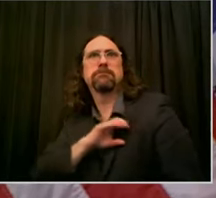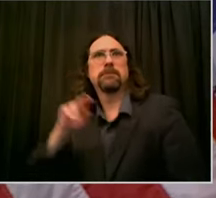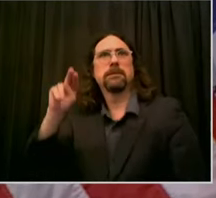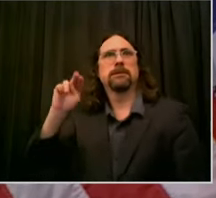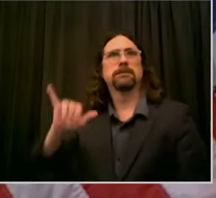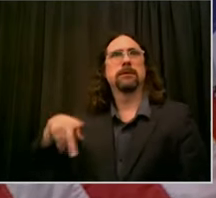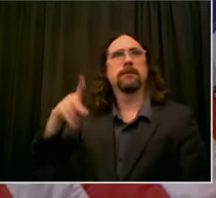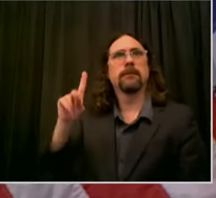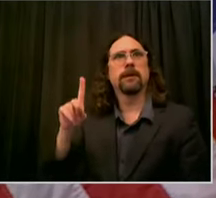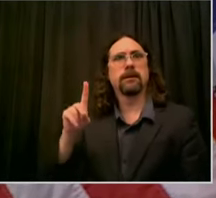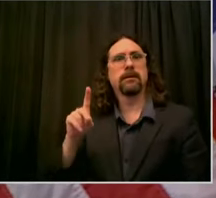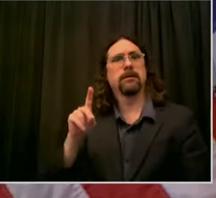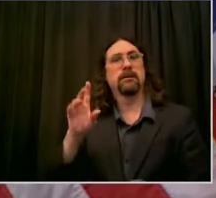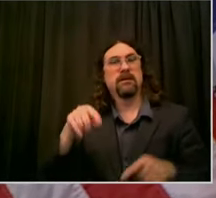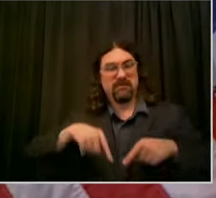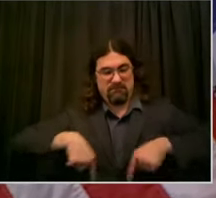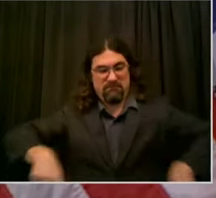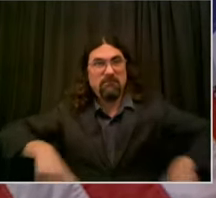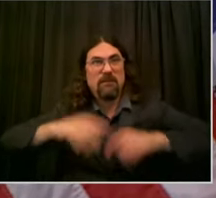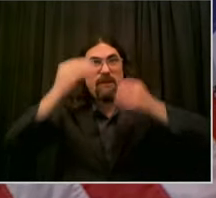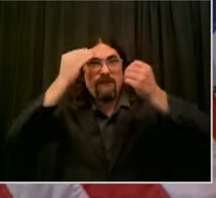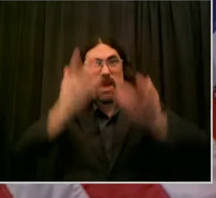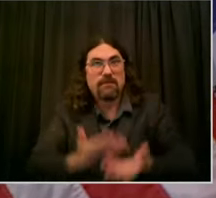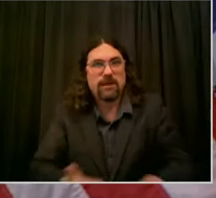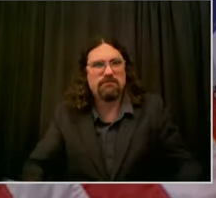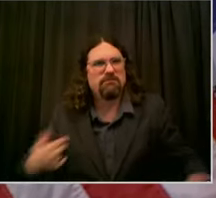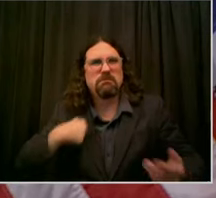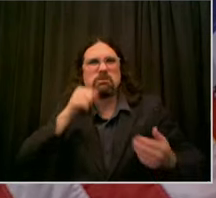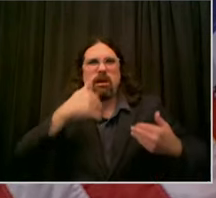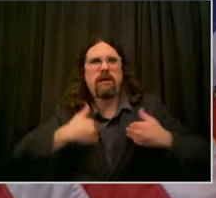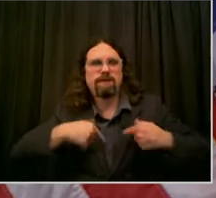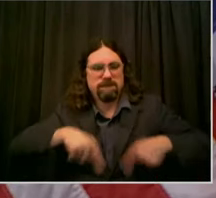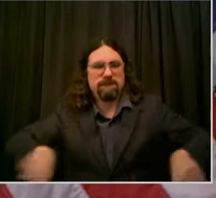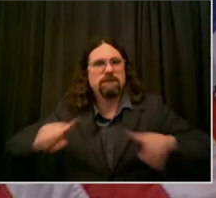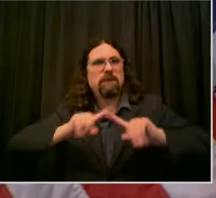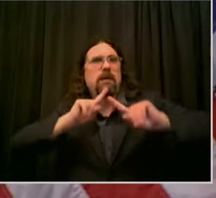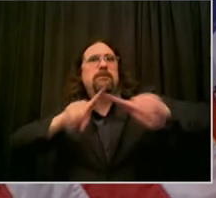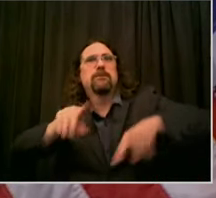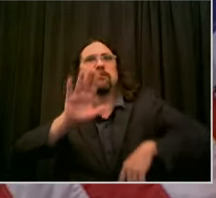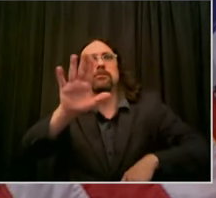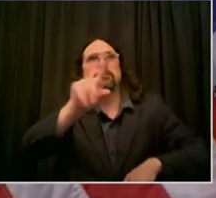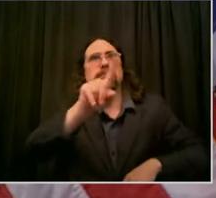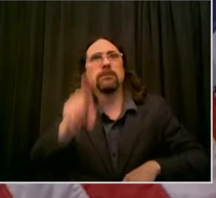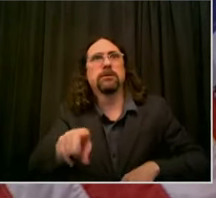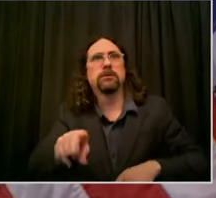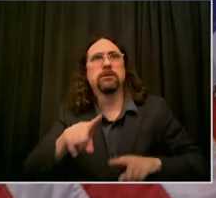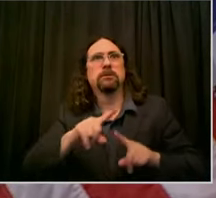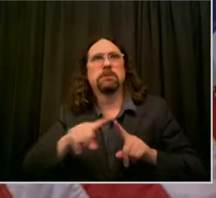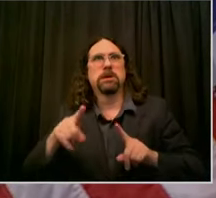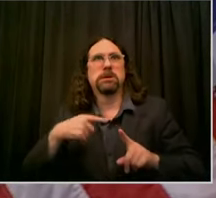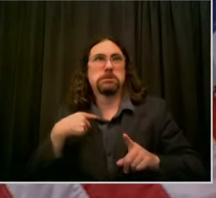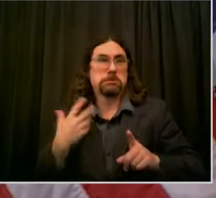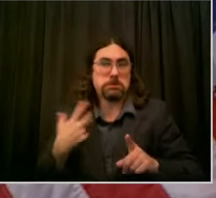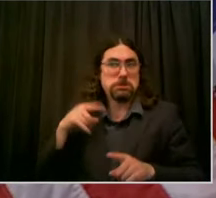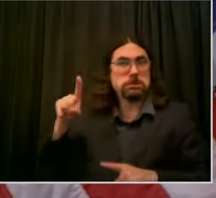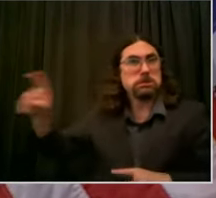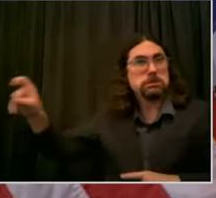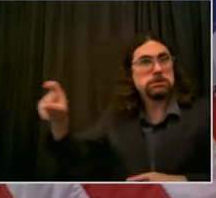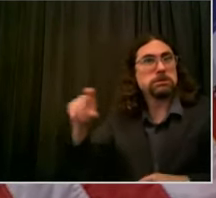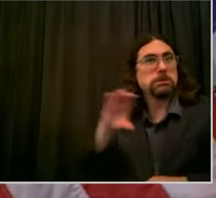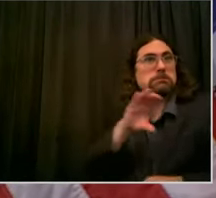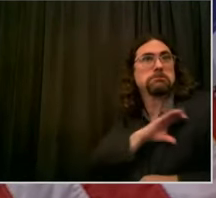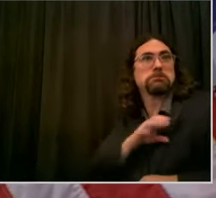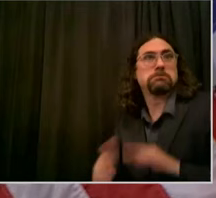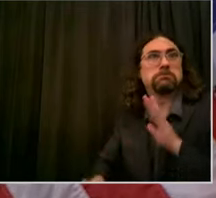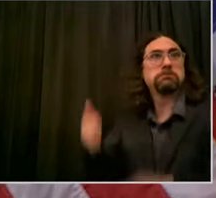and I'm going to keep saying, I have eyes to see for 6.5 years how many consistent reforms we made. It may not